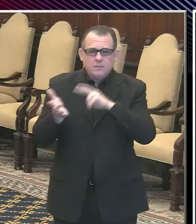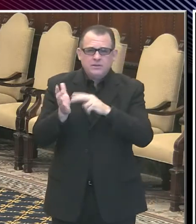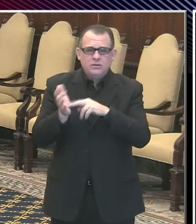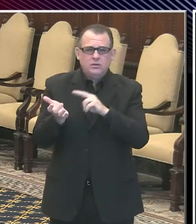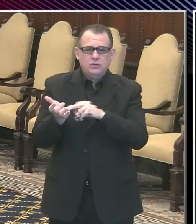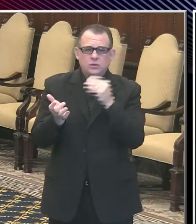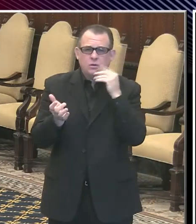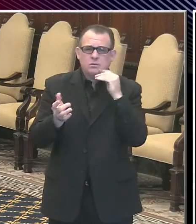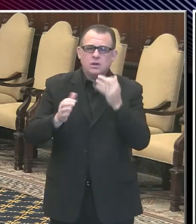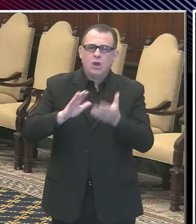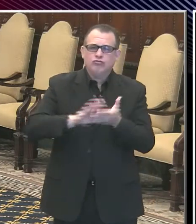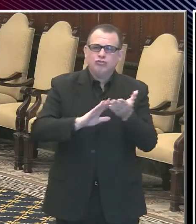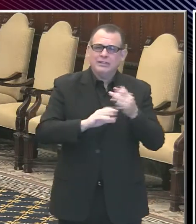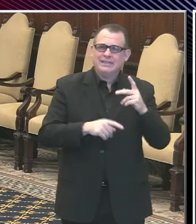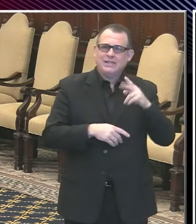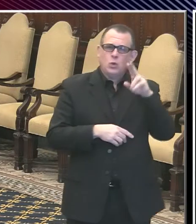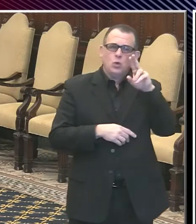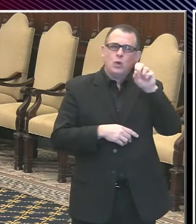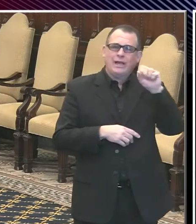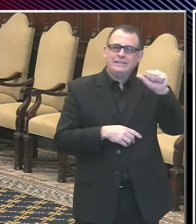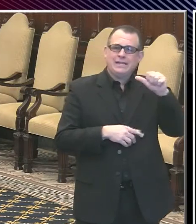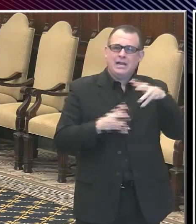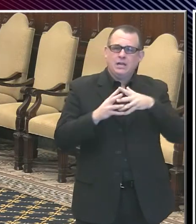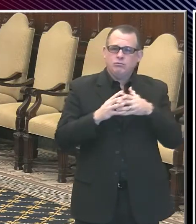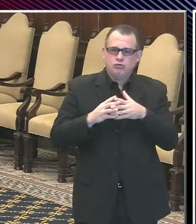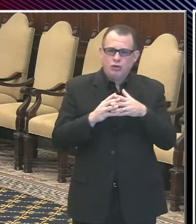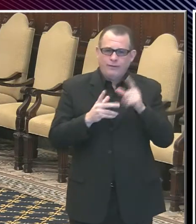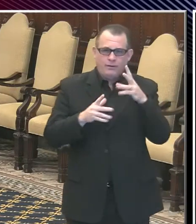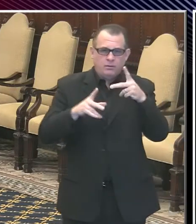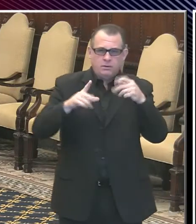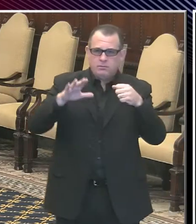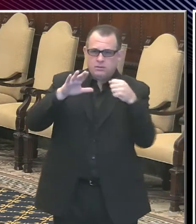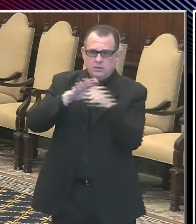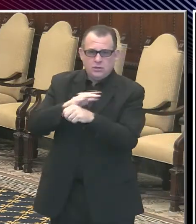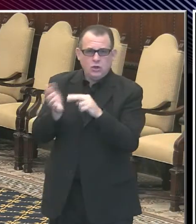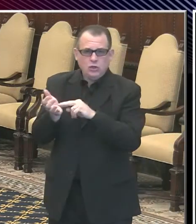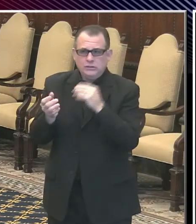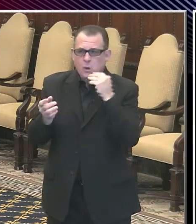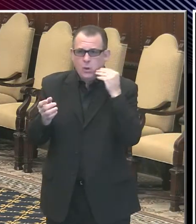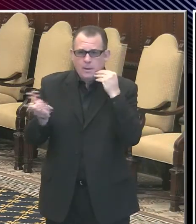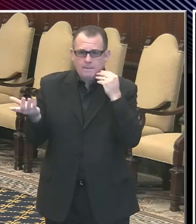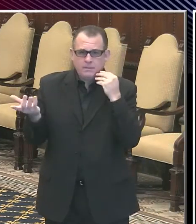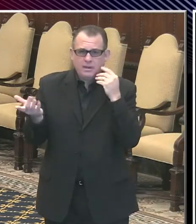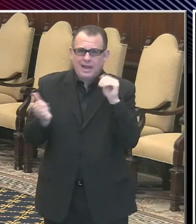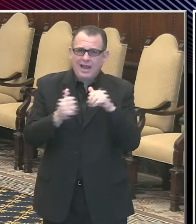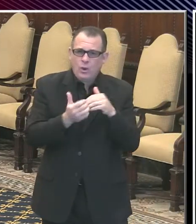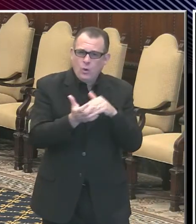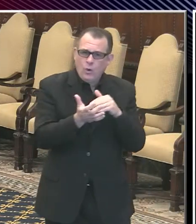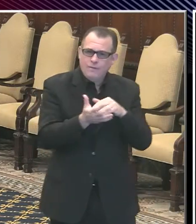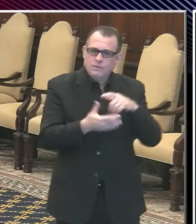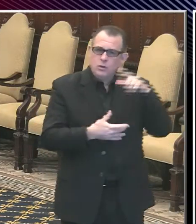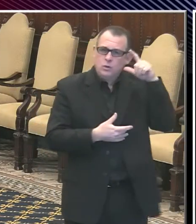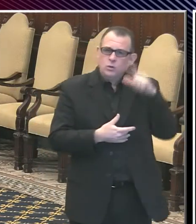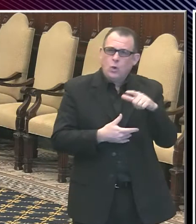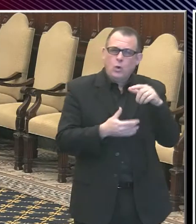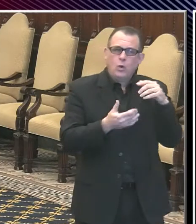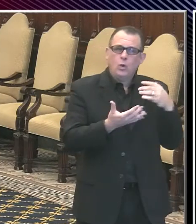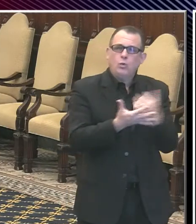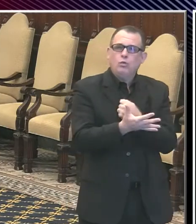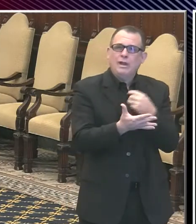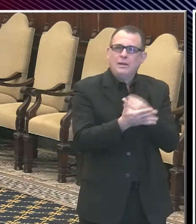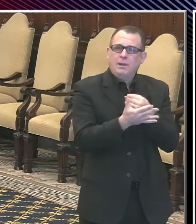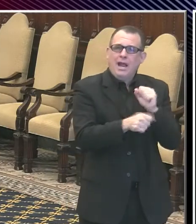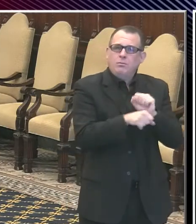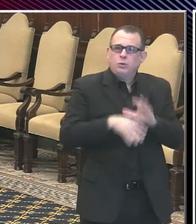in the country, the number of people that are often in these facilities and the often low-wage workers who